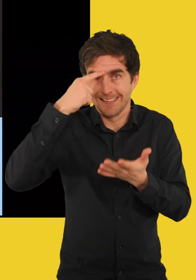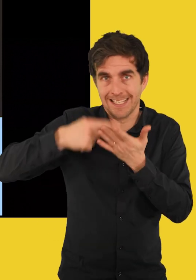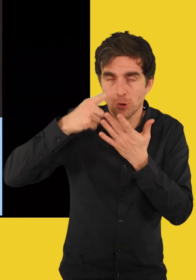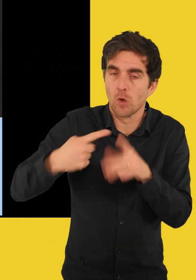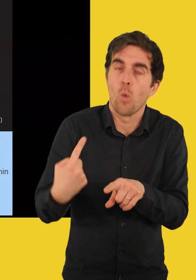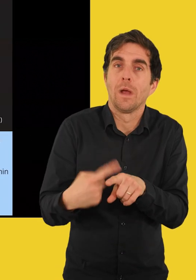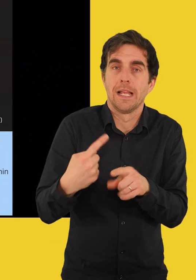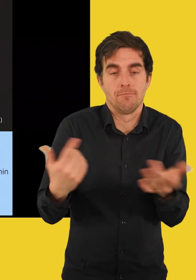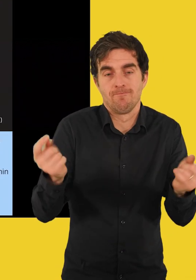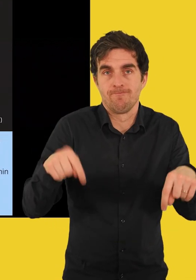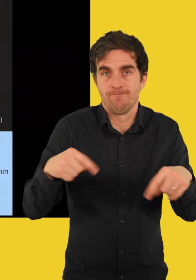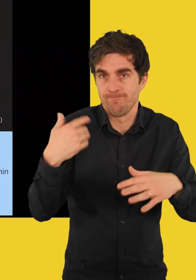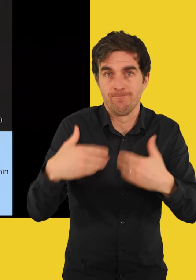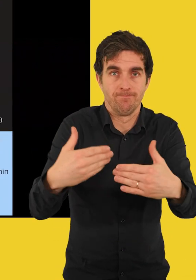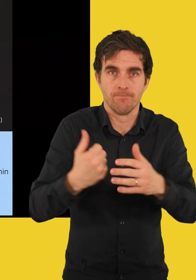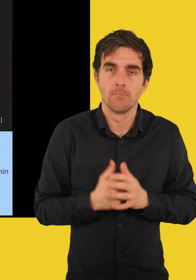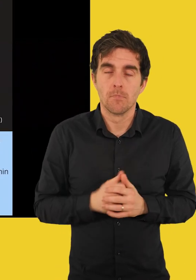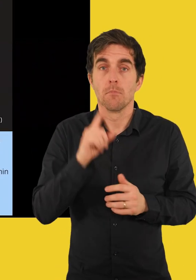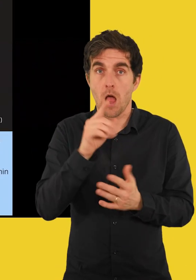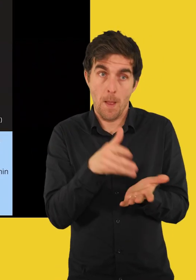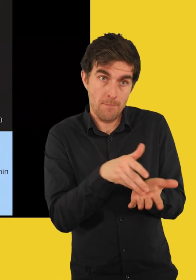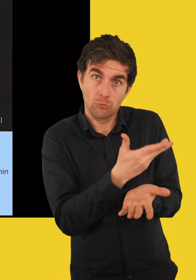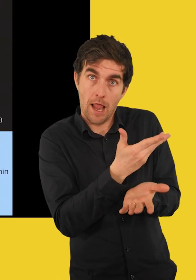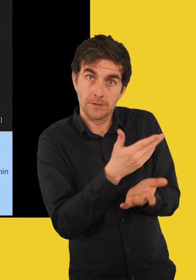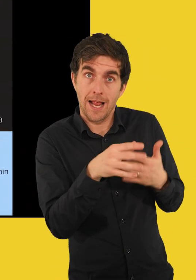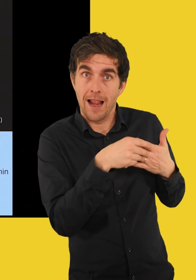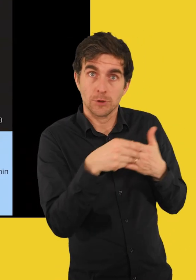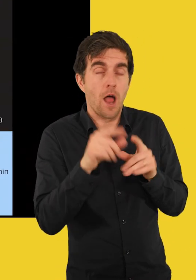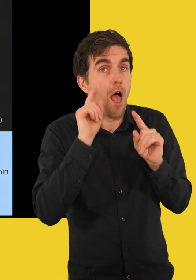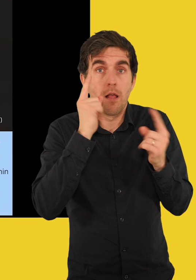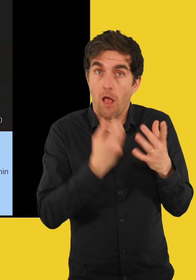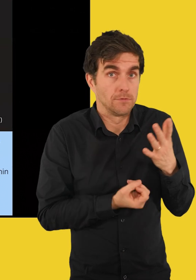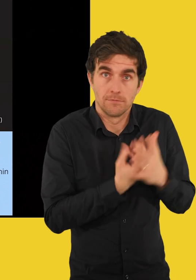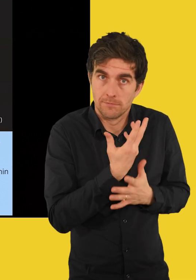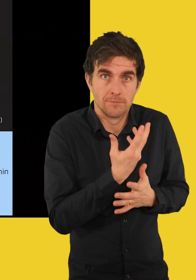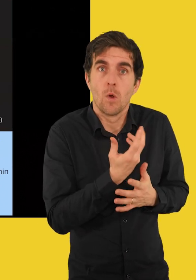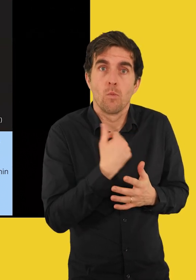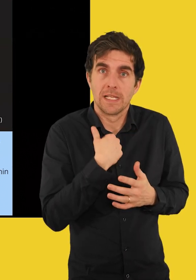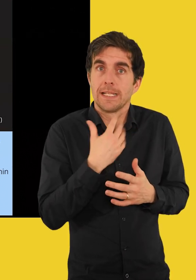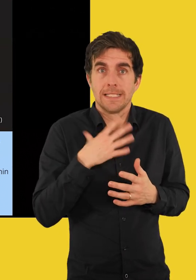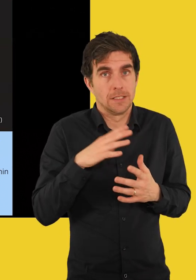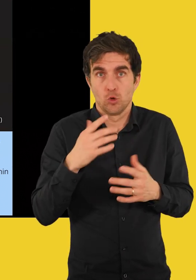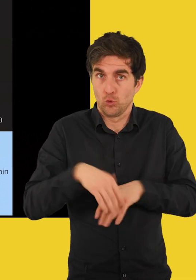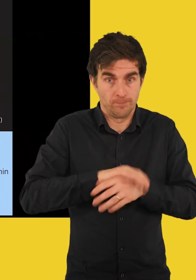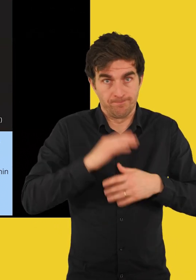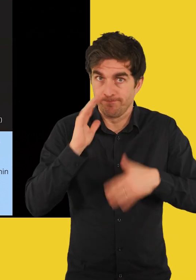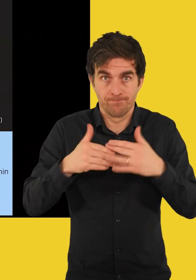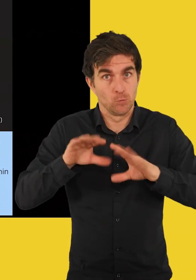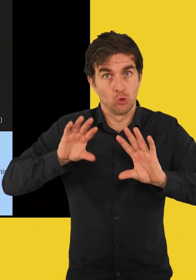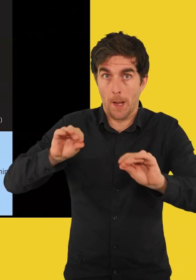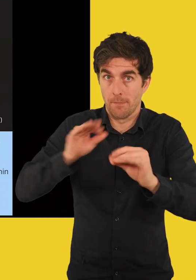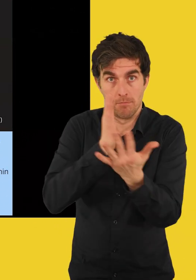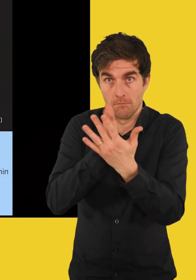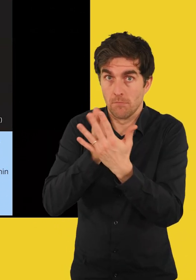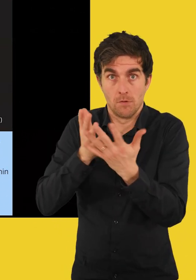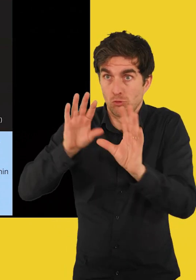quickly. But marginalised leadership can't flourish in environments where we are coming up against barrier upon barrier, where